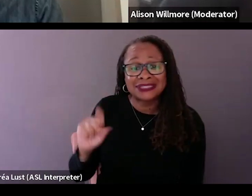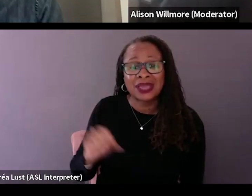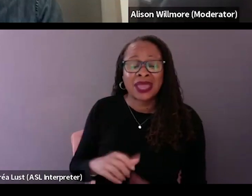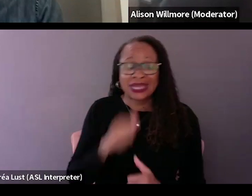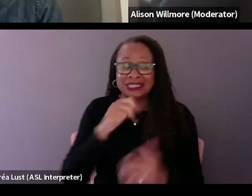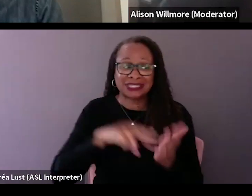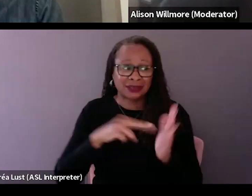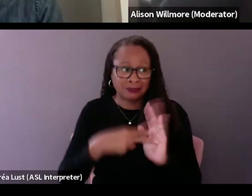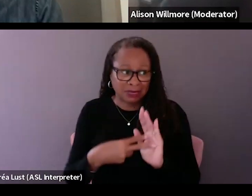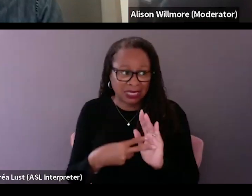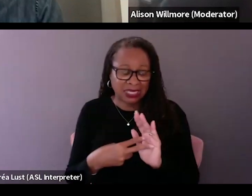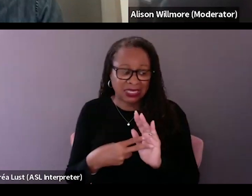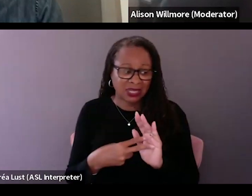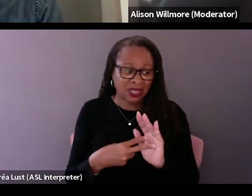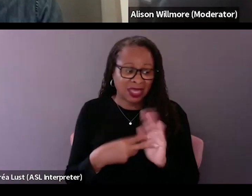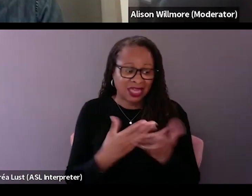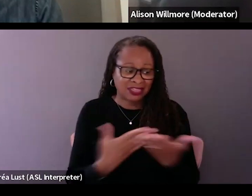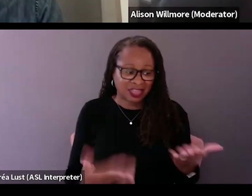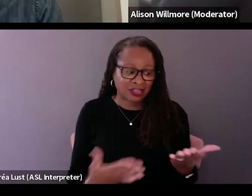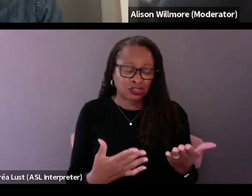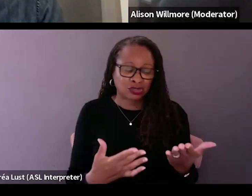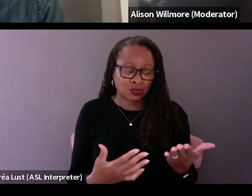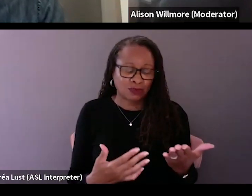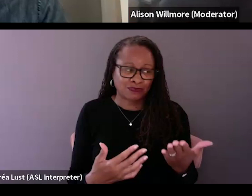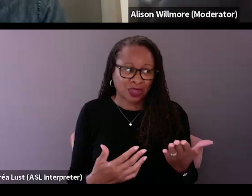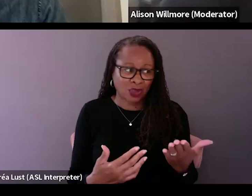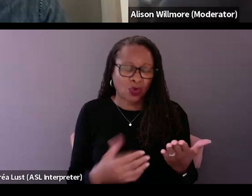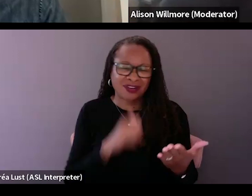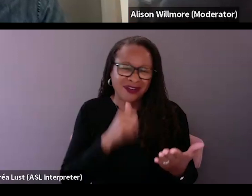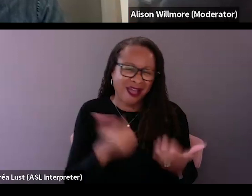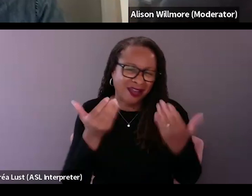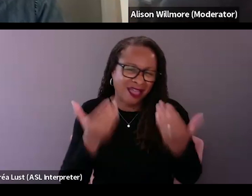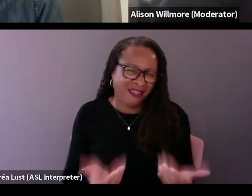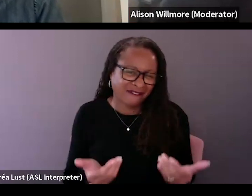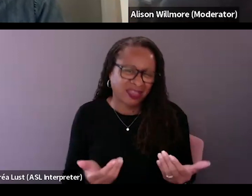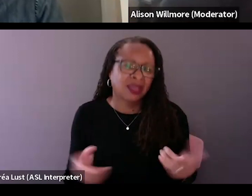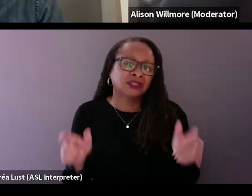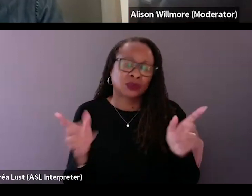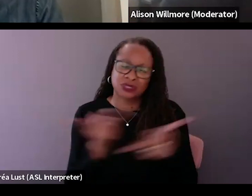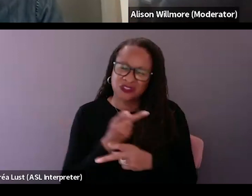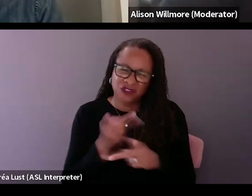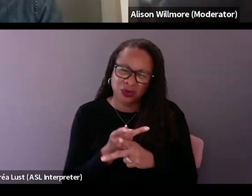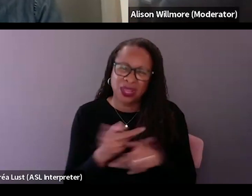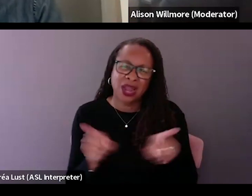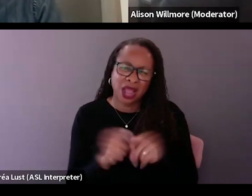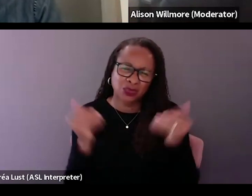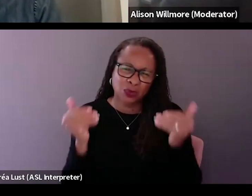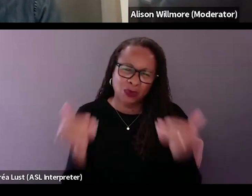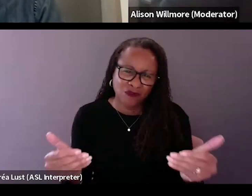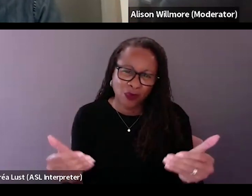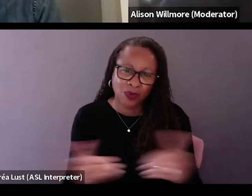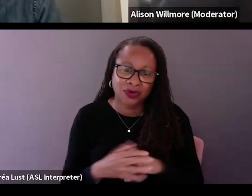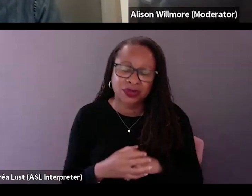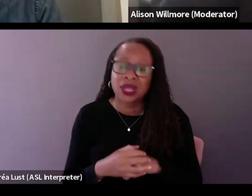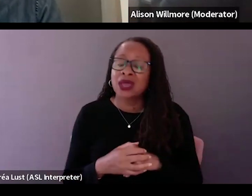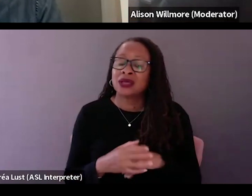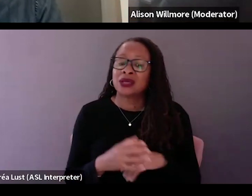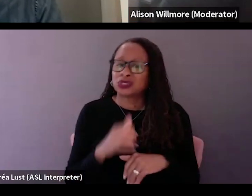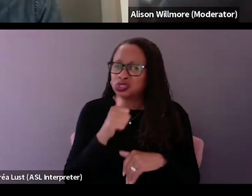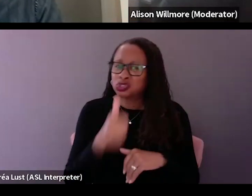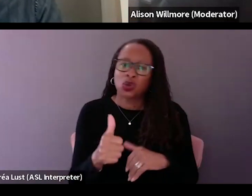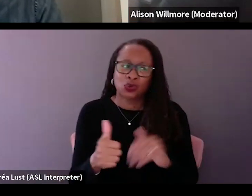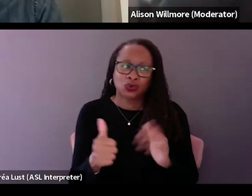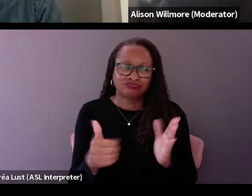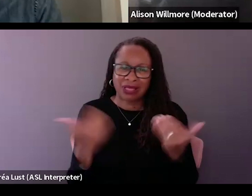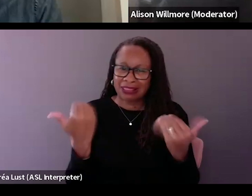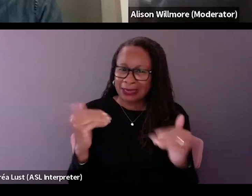it was figuring out as we went. There were no guardrails, but when we would go down certain paths of conversation, a lot that